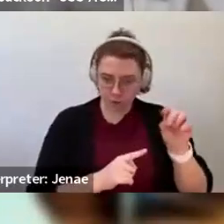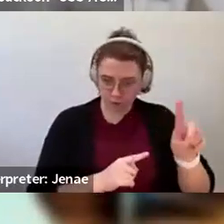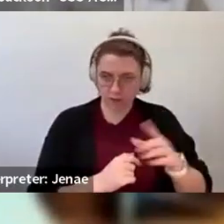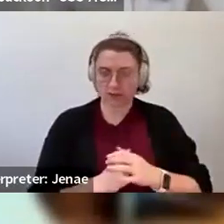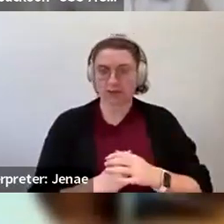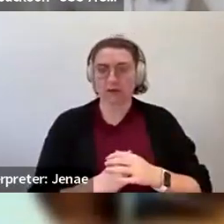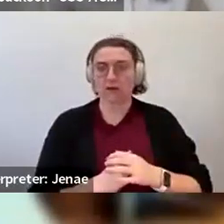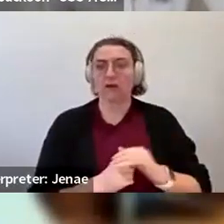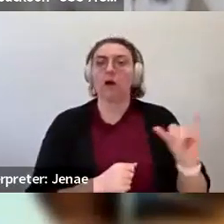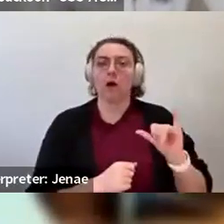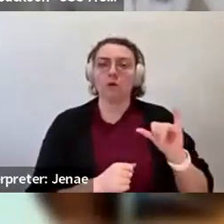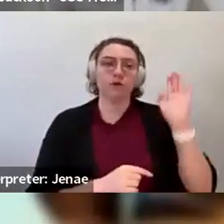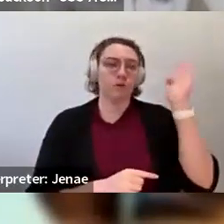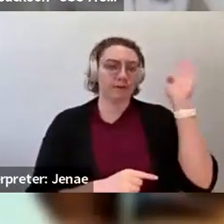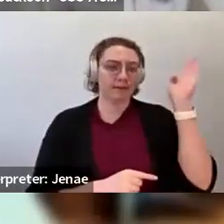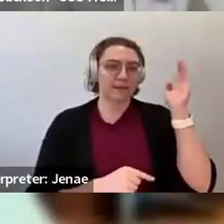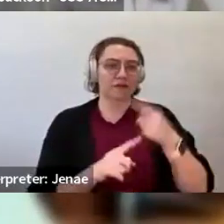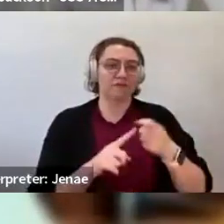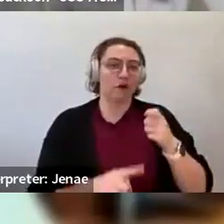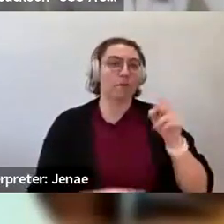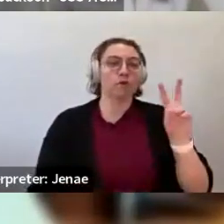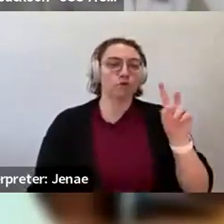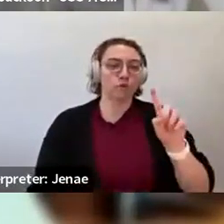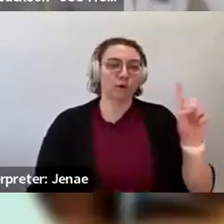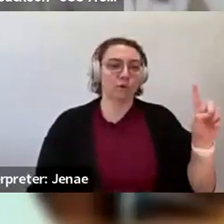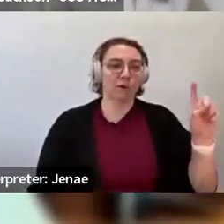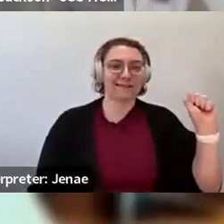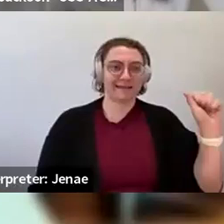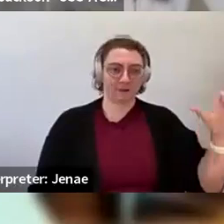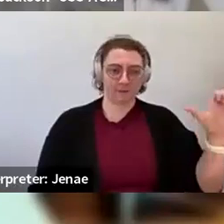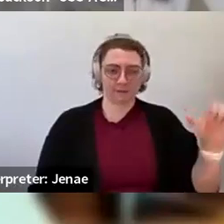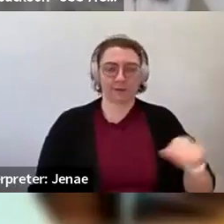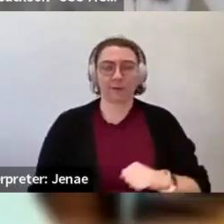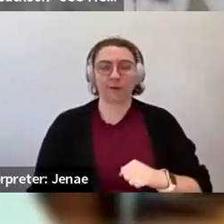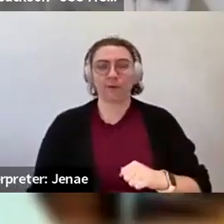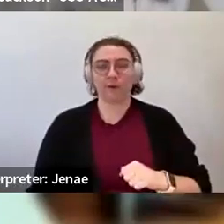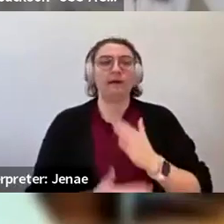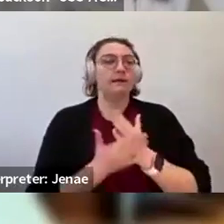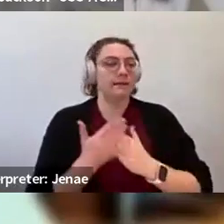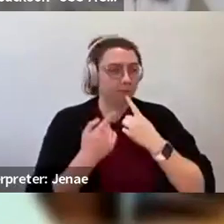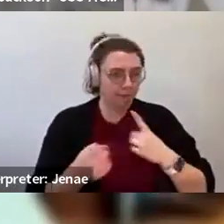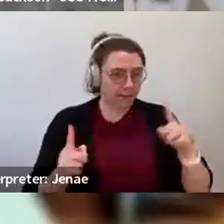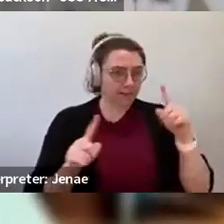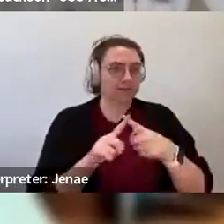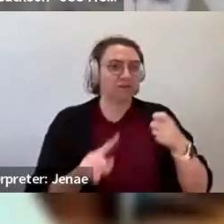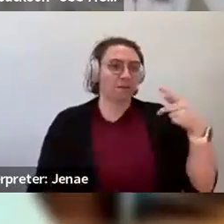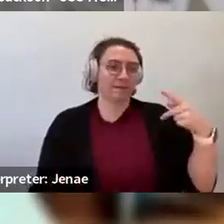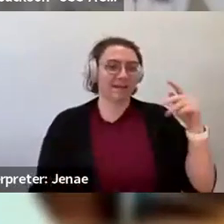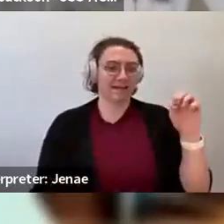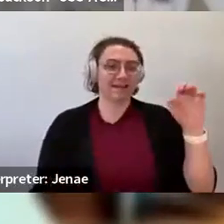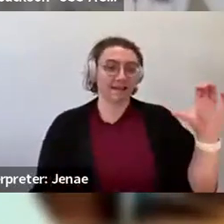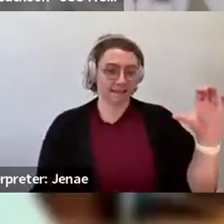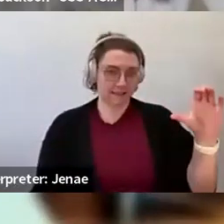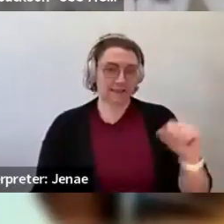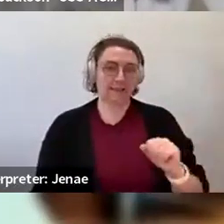We also have a presentation from 211 Sacramento. We have some announcements from PEC. We